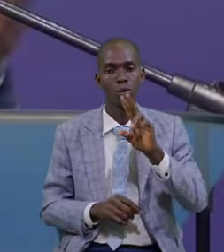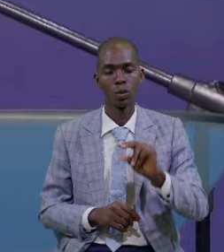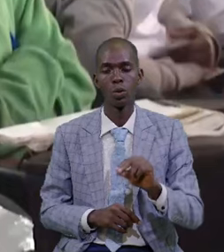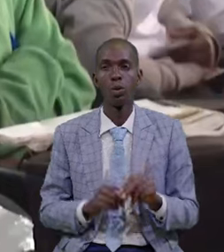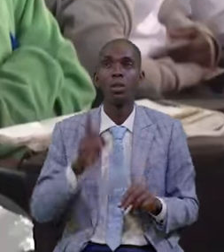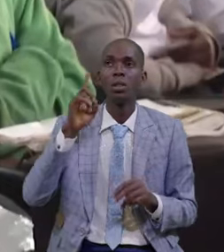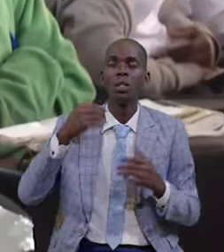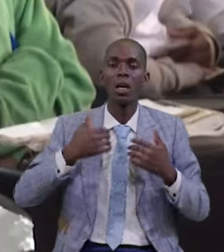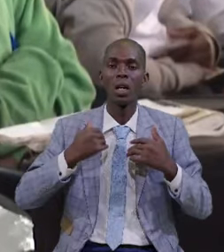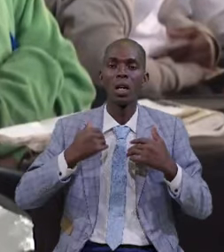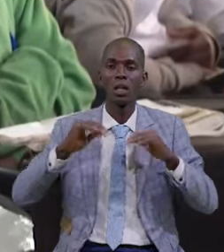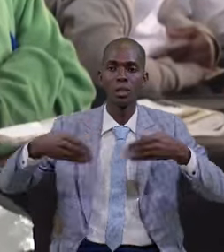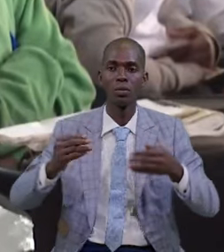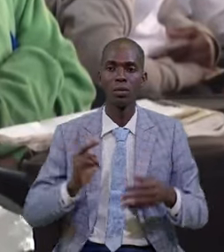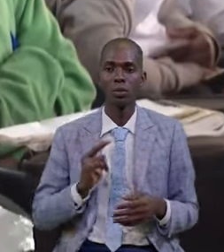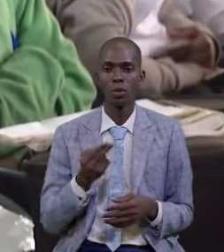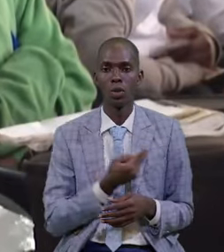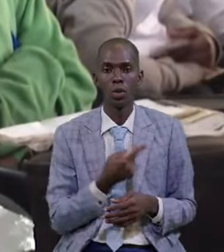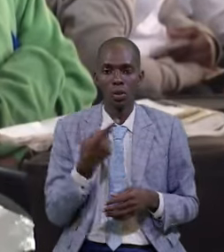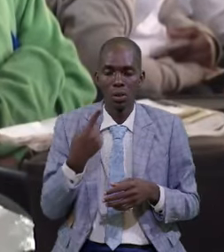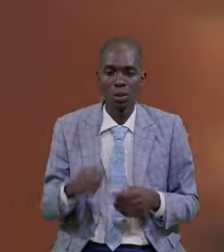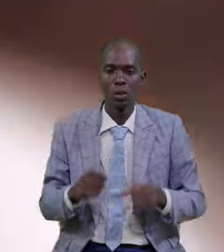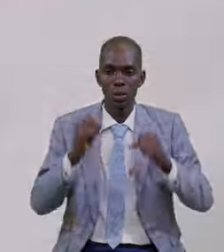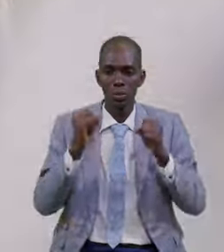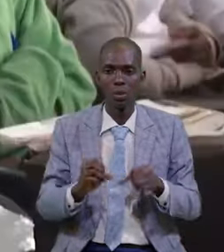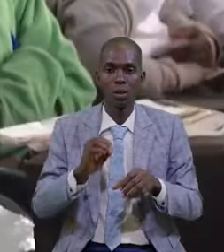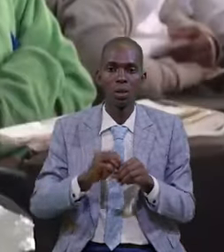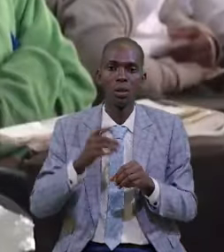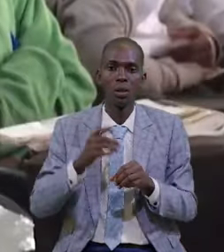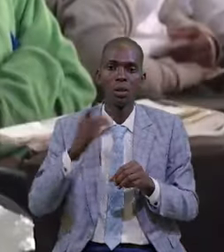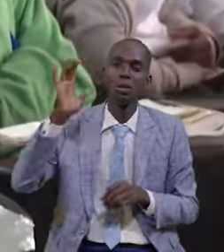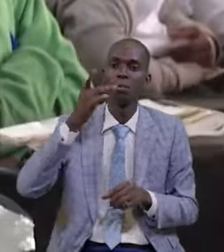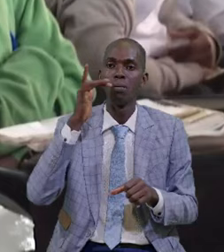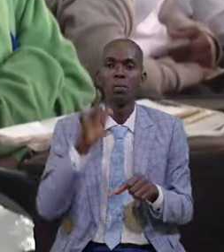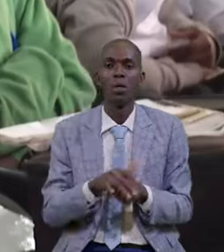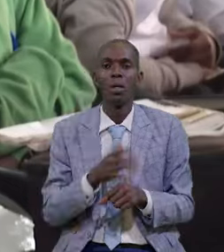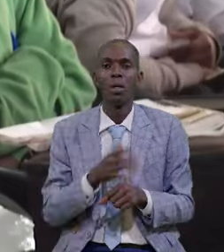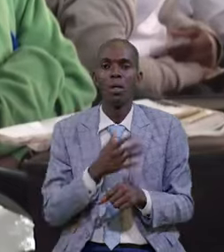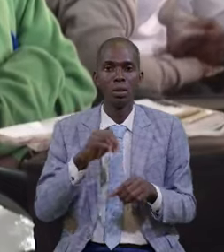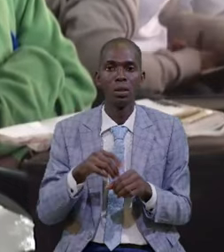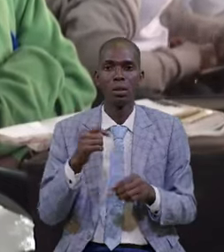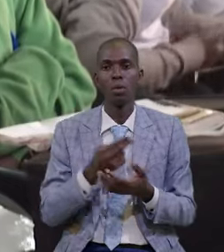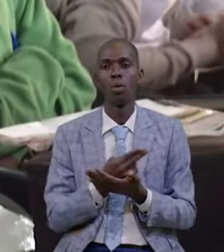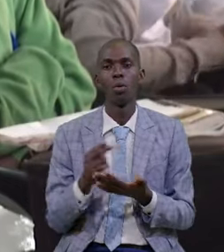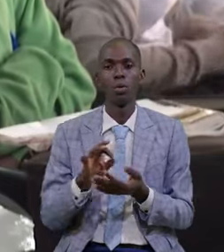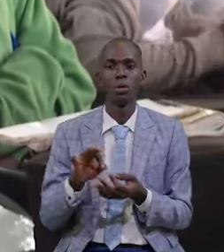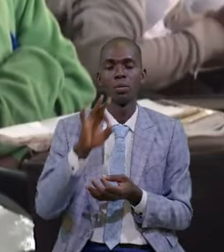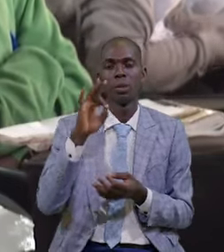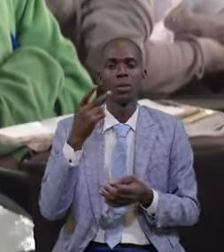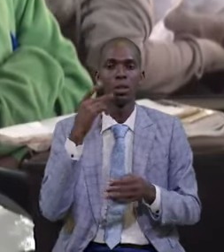the promise and the prophecy of the Holy Ghost. Look at John chapter 14. In John